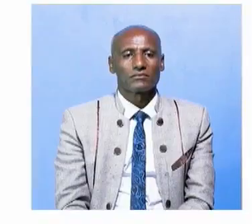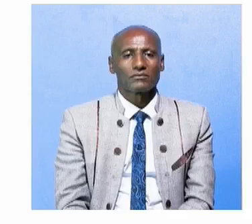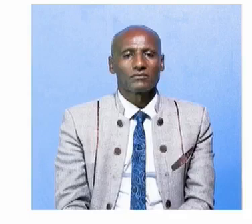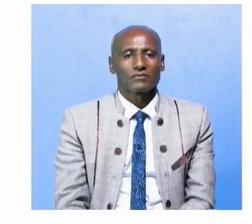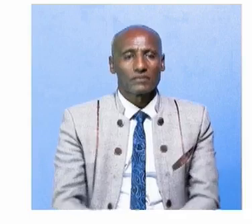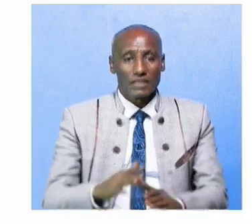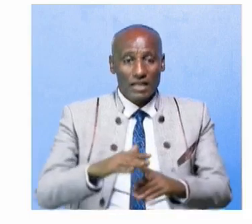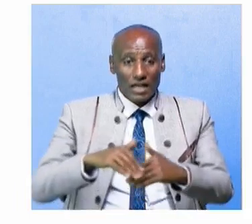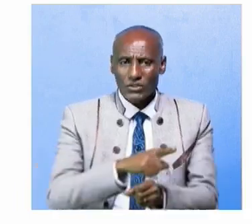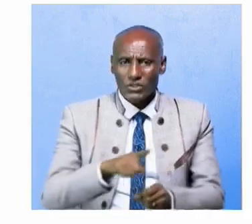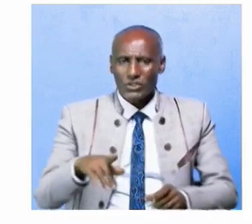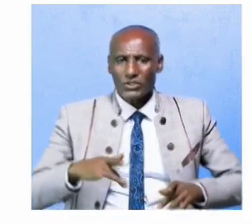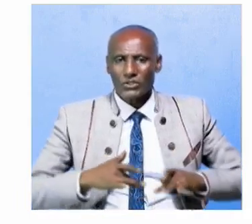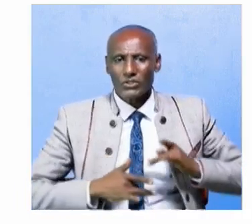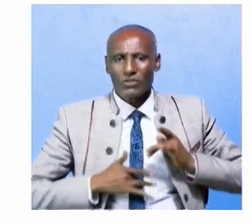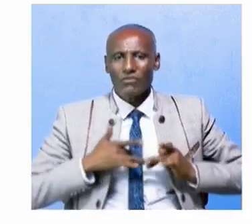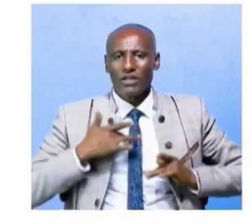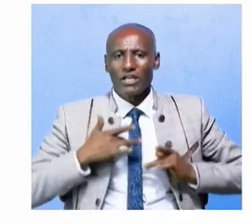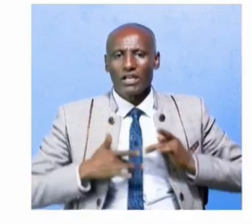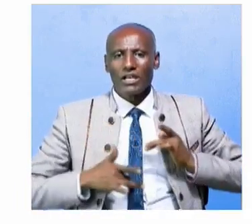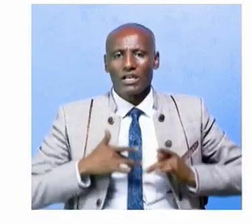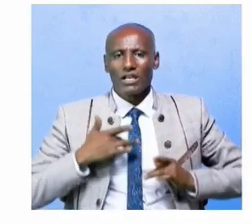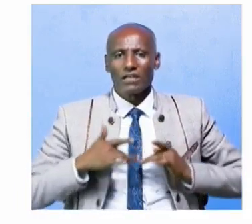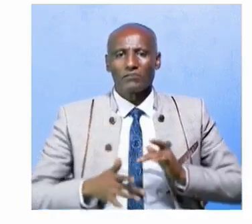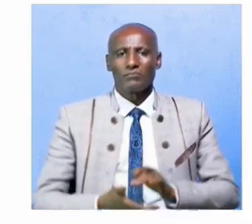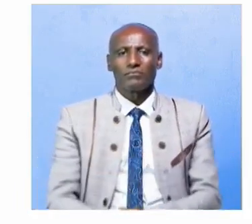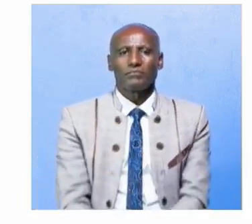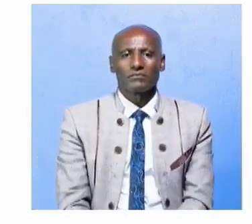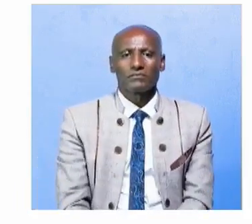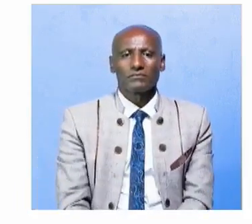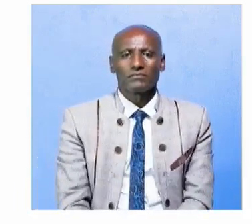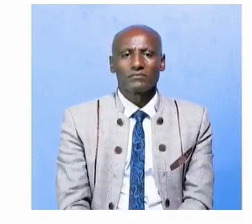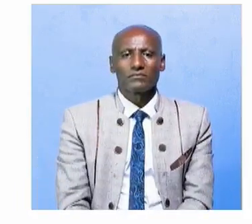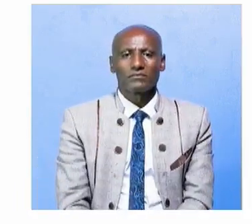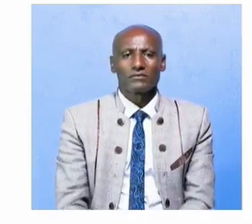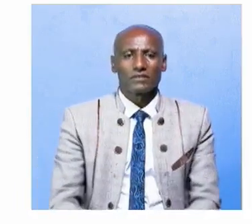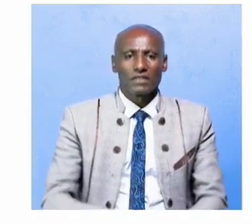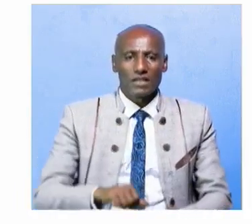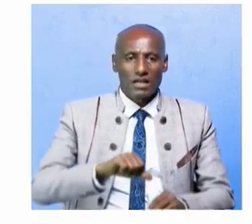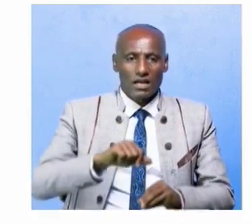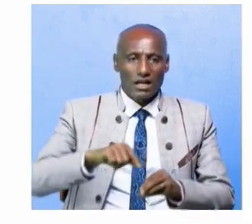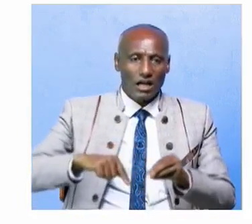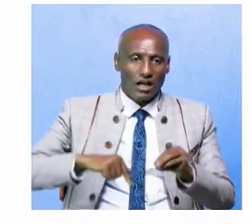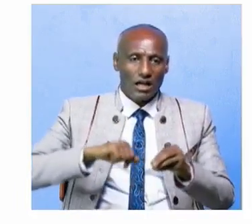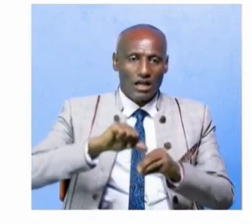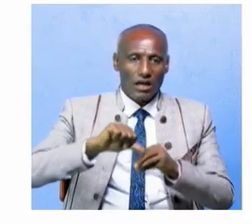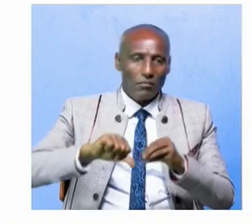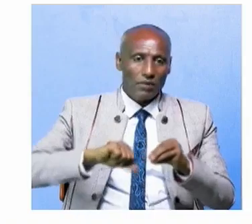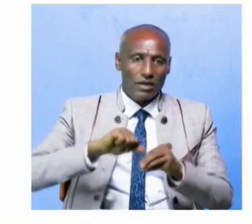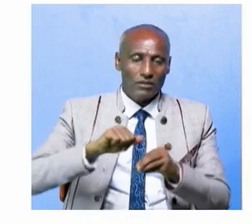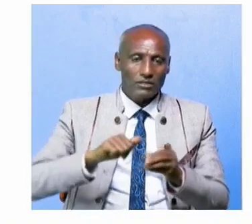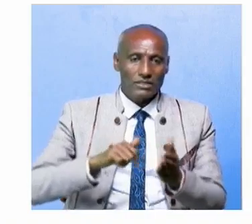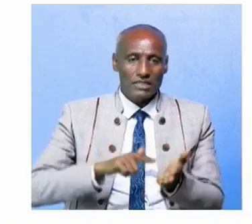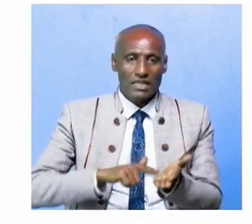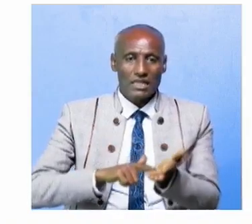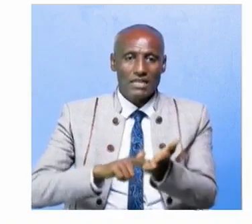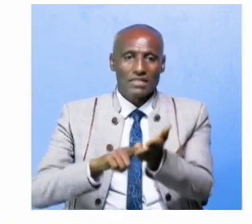How do you feel? How do you feel about this?